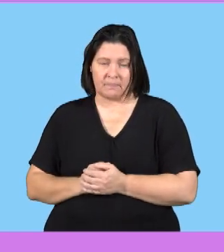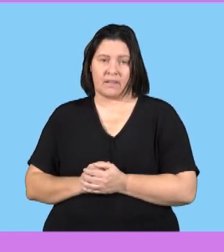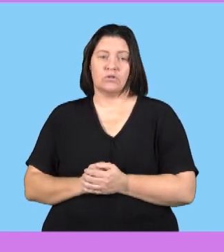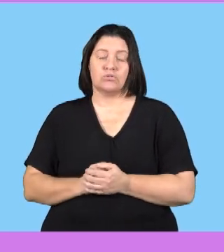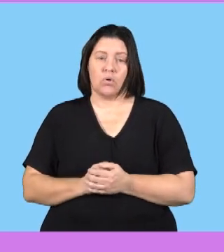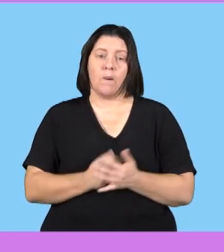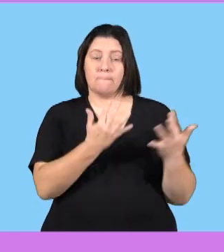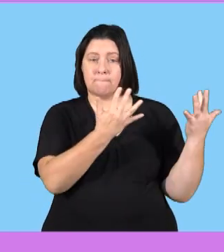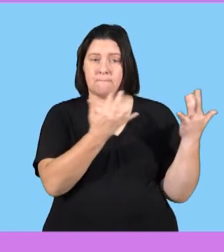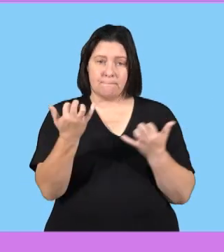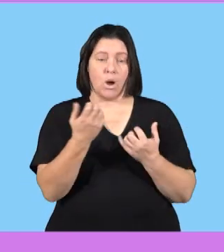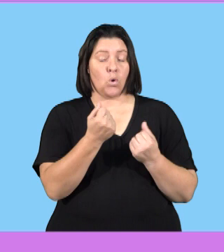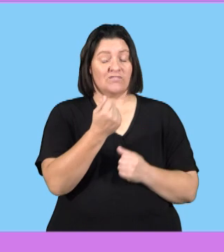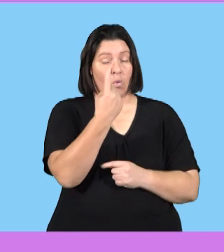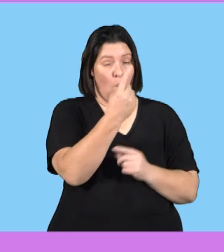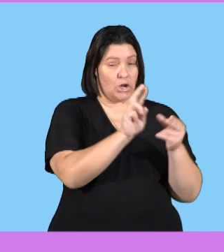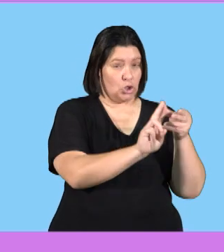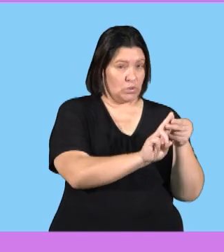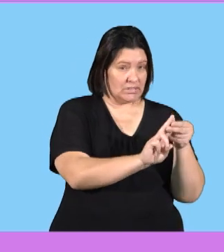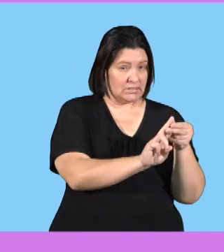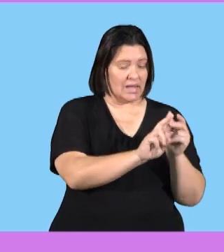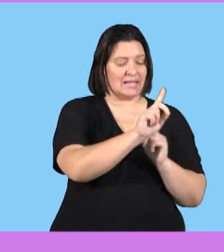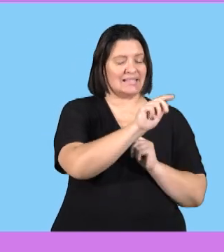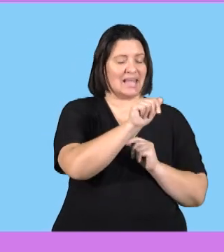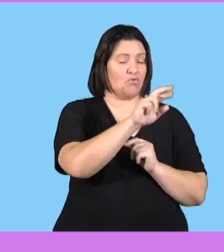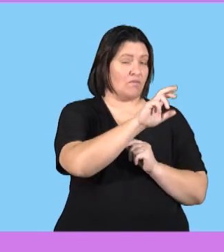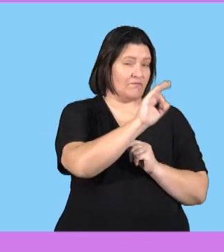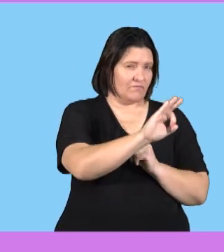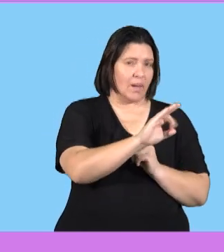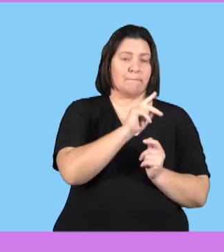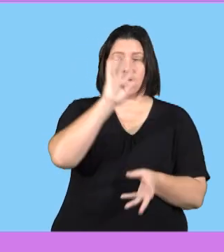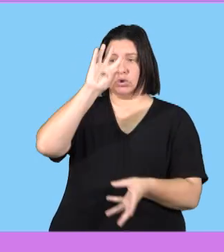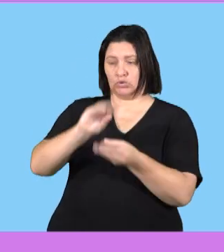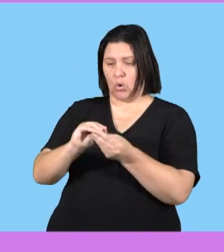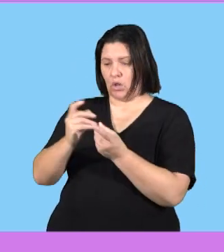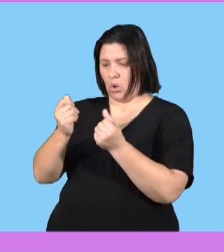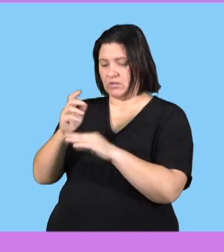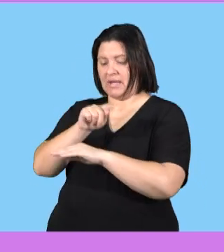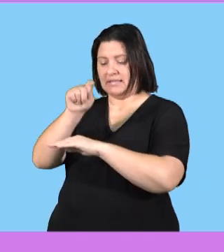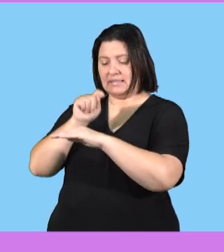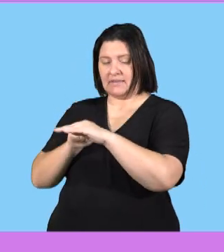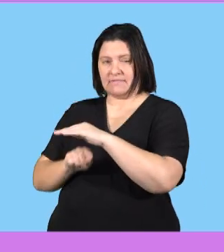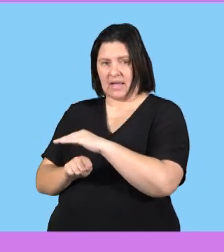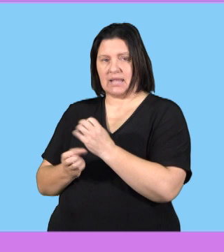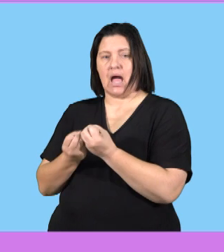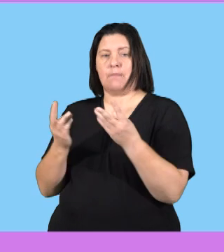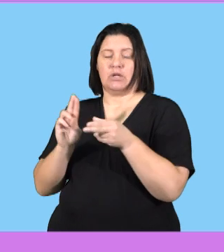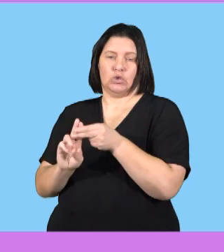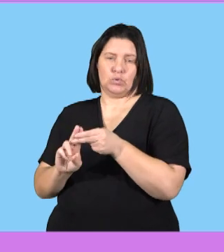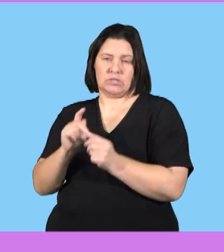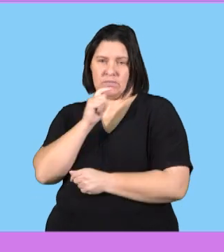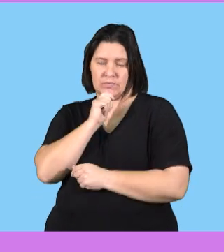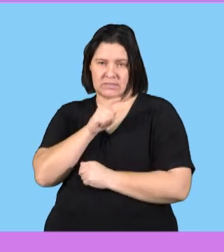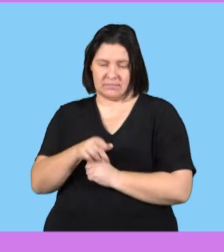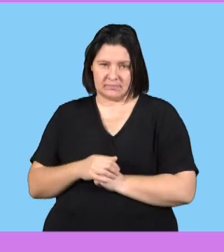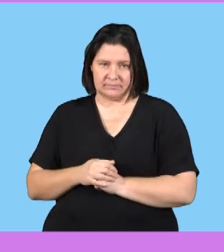right, so I'm going to repeat. In order to calculate the cost per unit, the tariff, we take the total cost and we divide that by the number